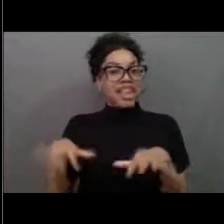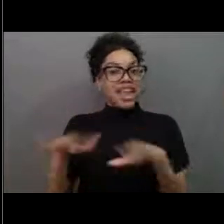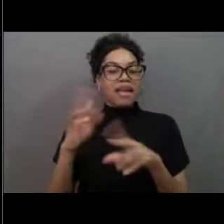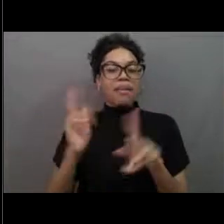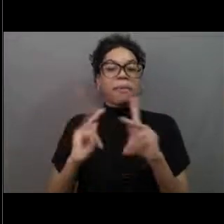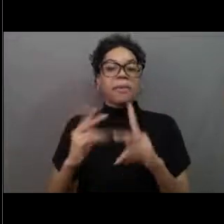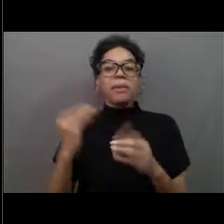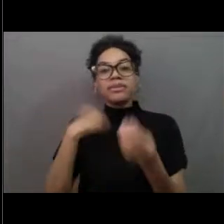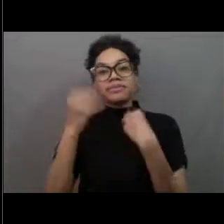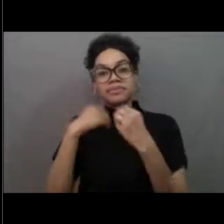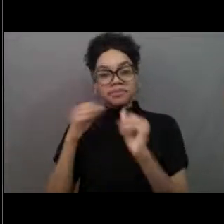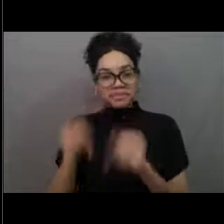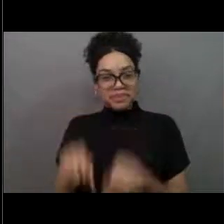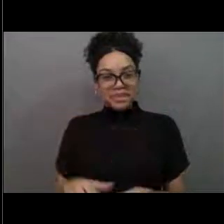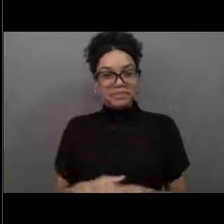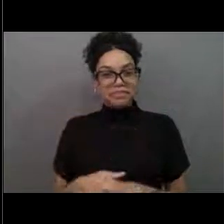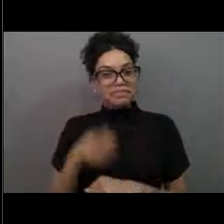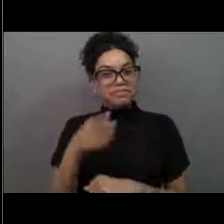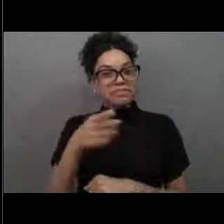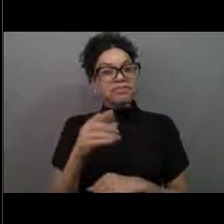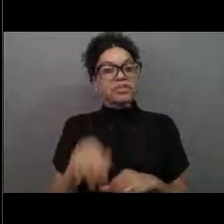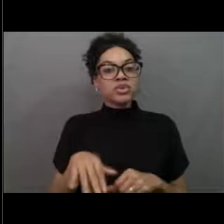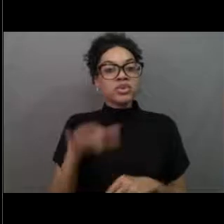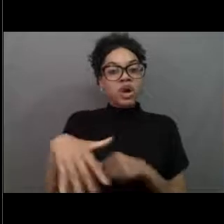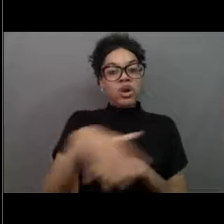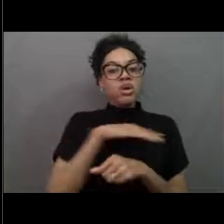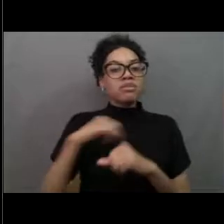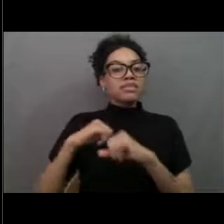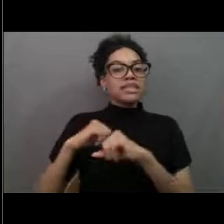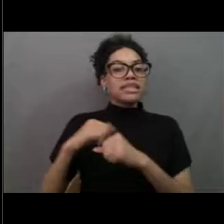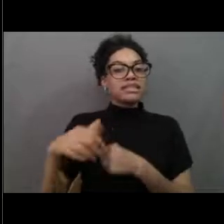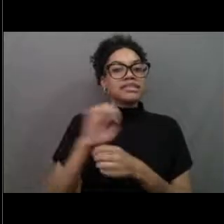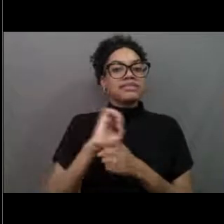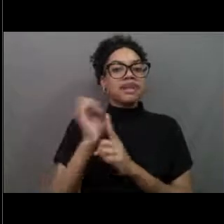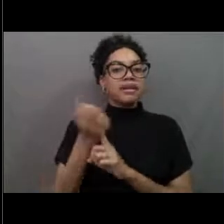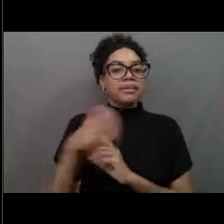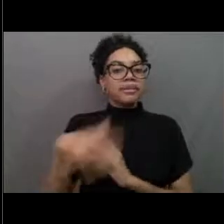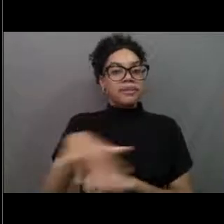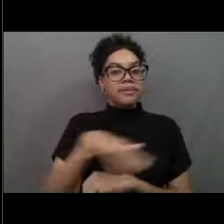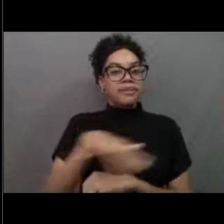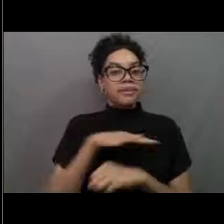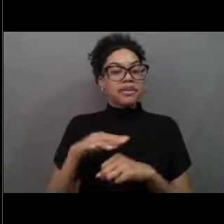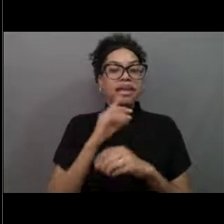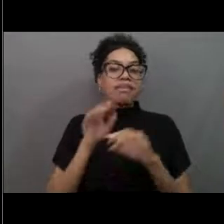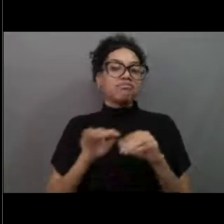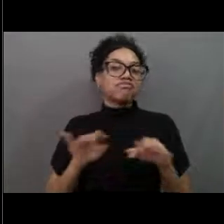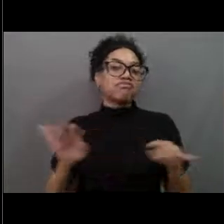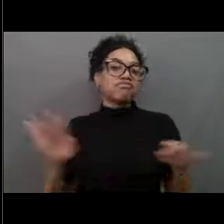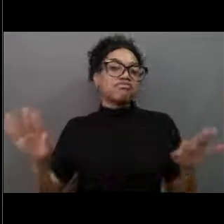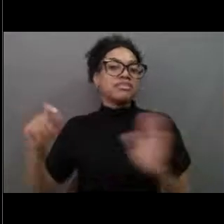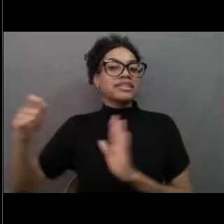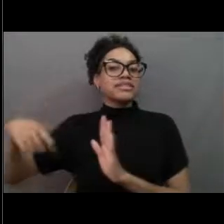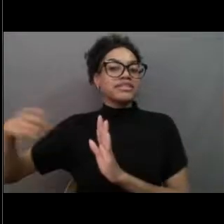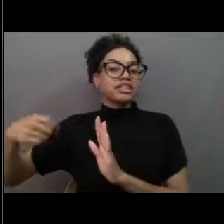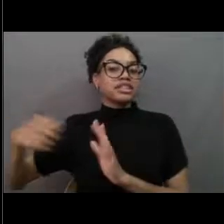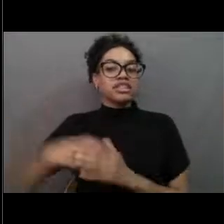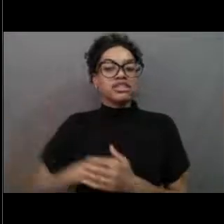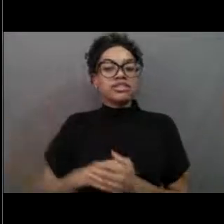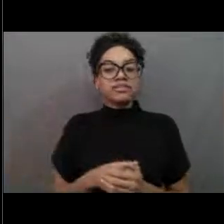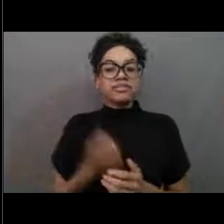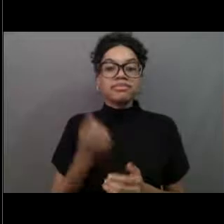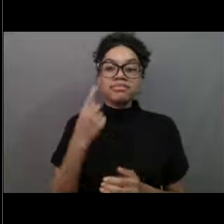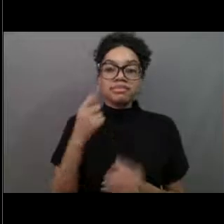grounds for these. This is where they can grow up in a more protected environment, and then that overflows out into the areas where people can fish. Although you can fish in flower